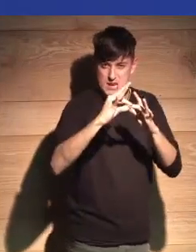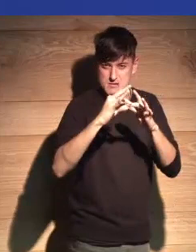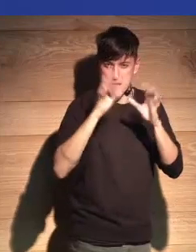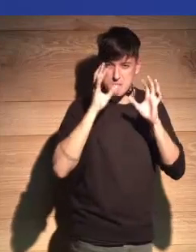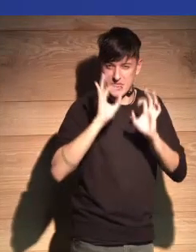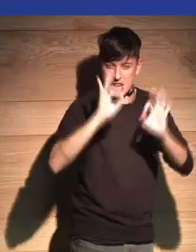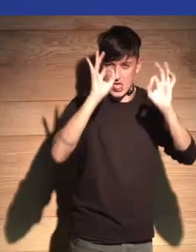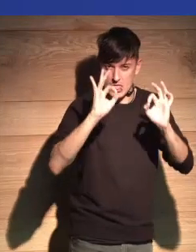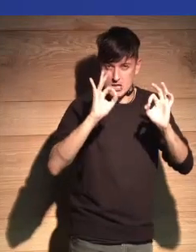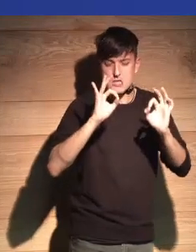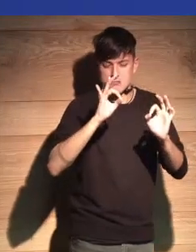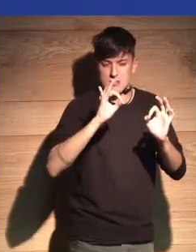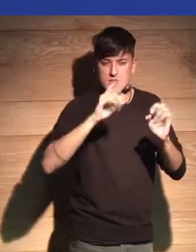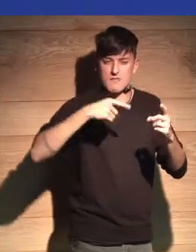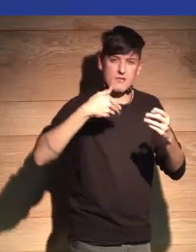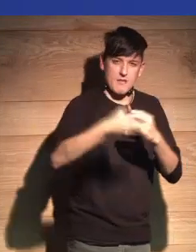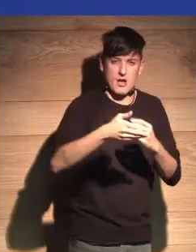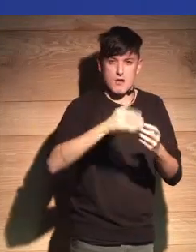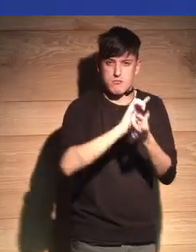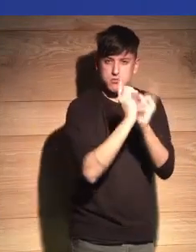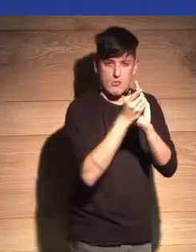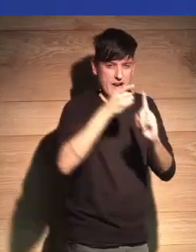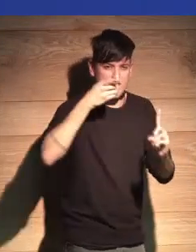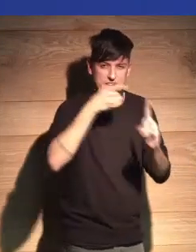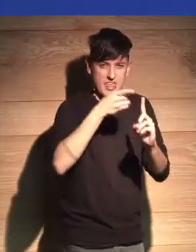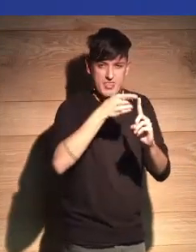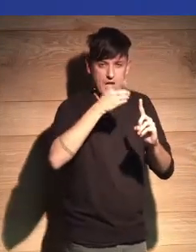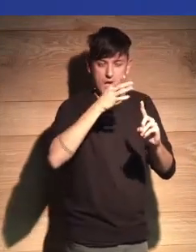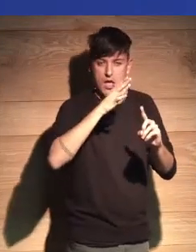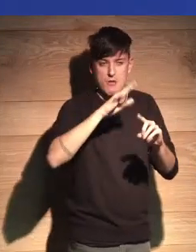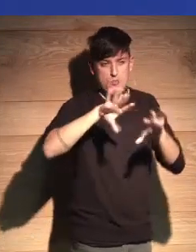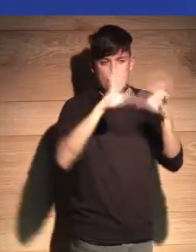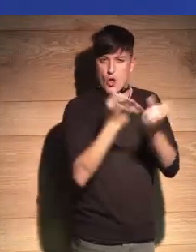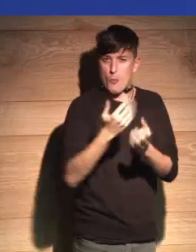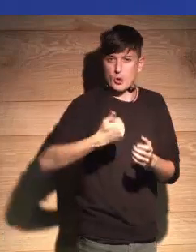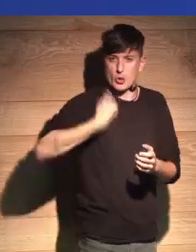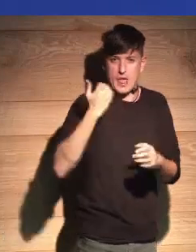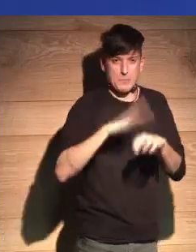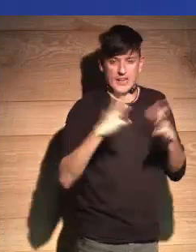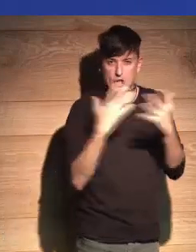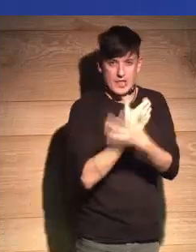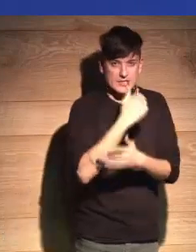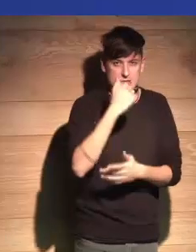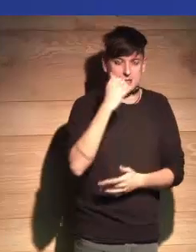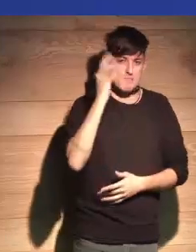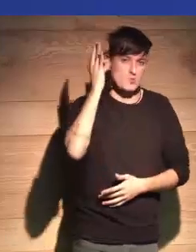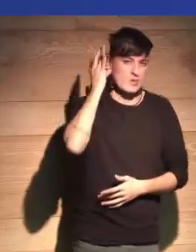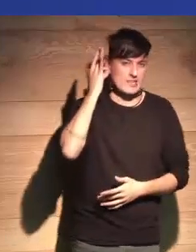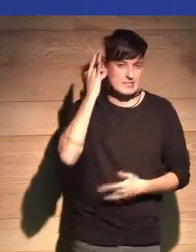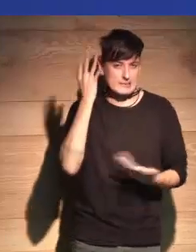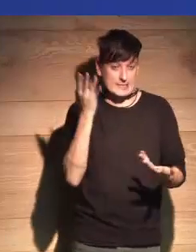these fields, who will be a benchmark for a stable job future, employment